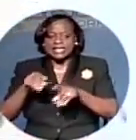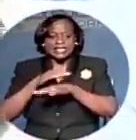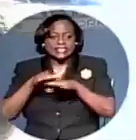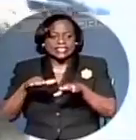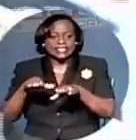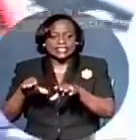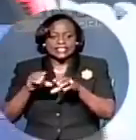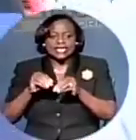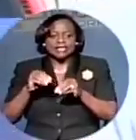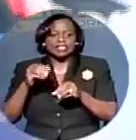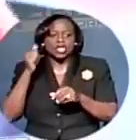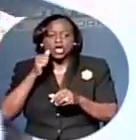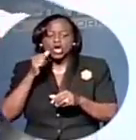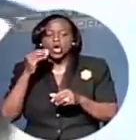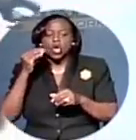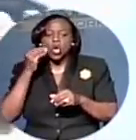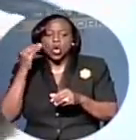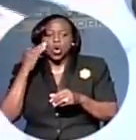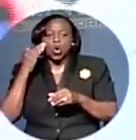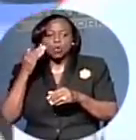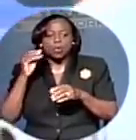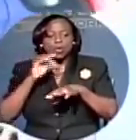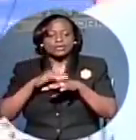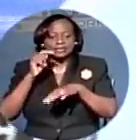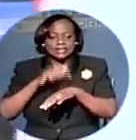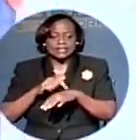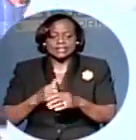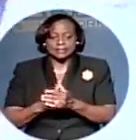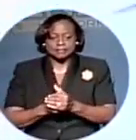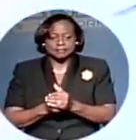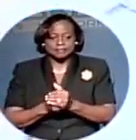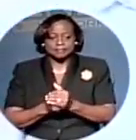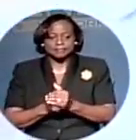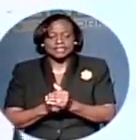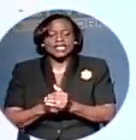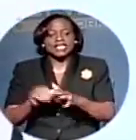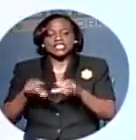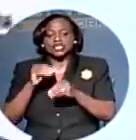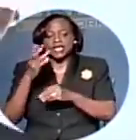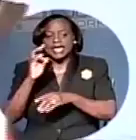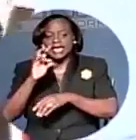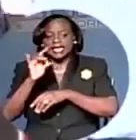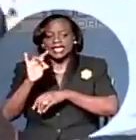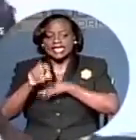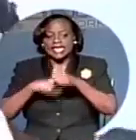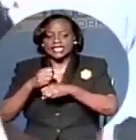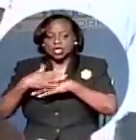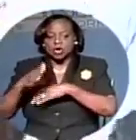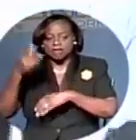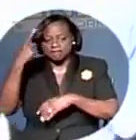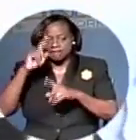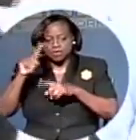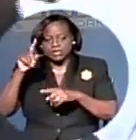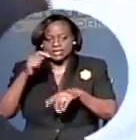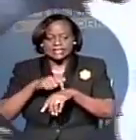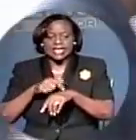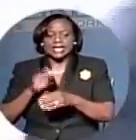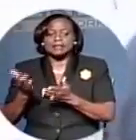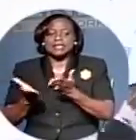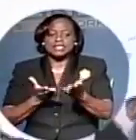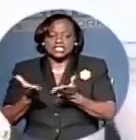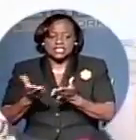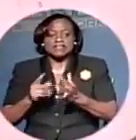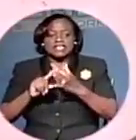you true remorse. He then handed down the 60-year sentence, taking off 8 years for time served. Tito began serving the sentence from